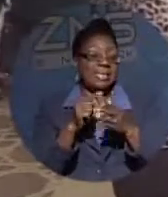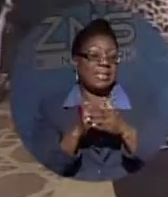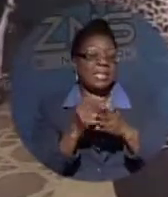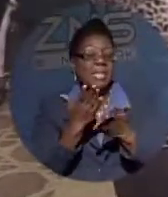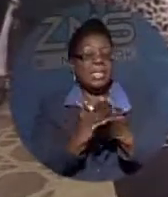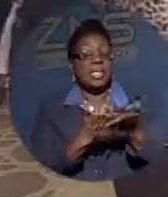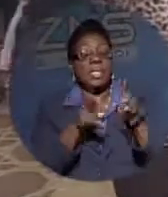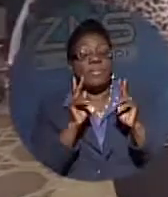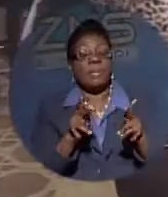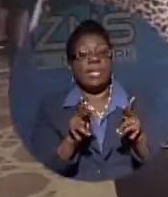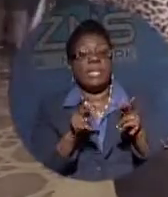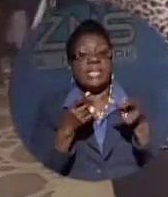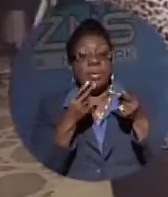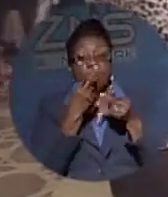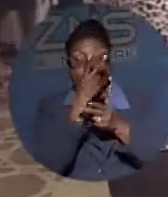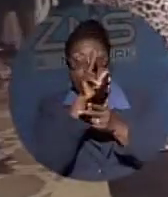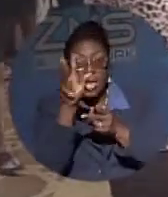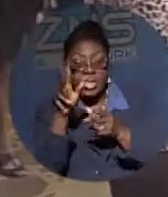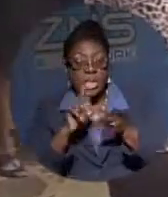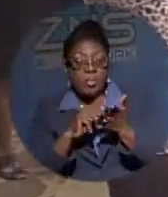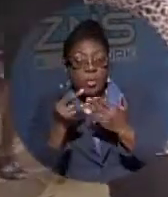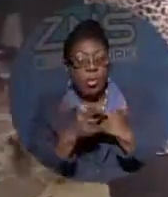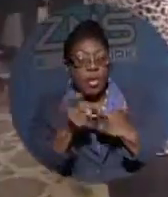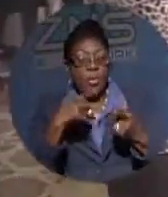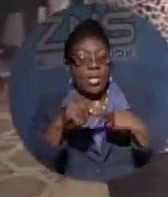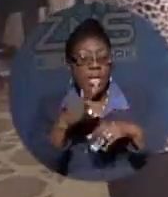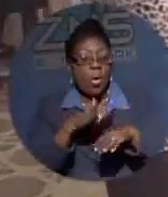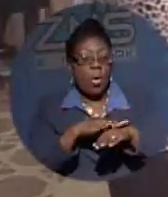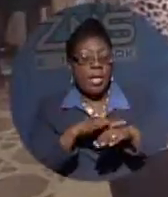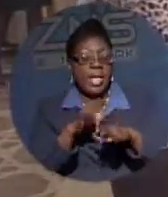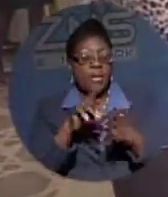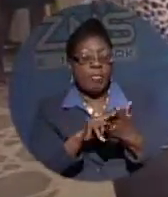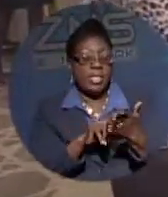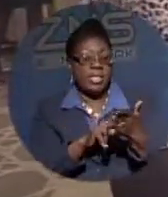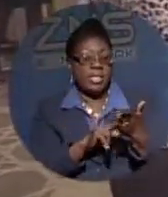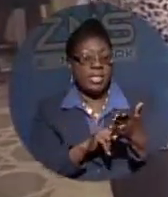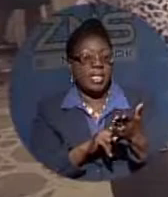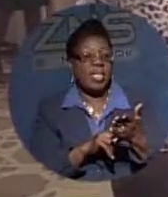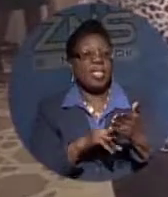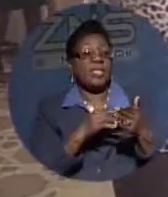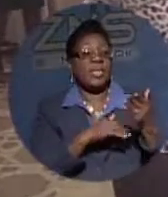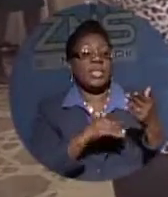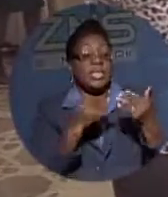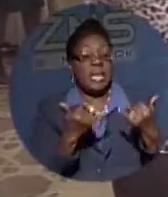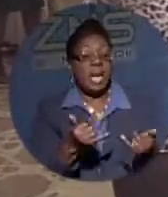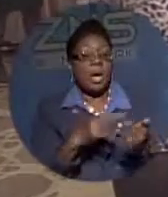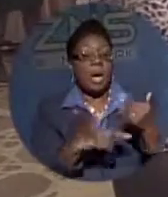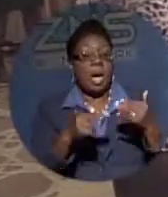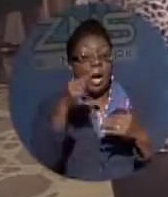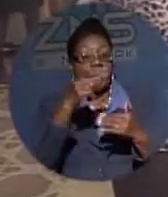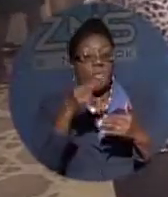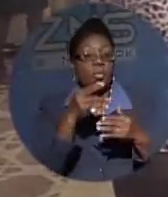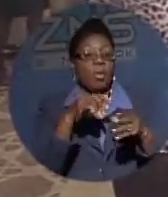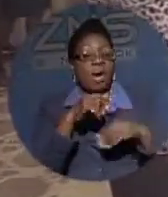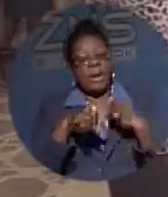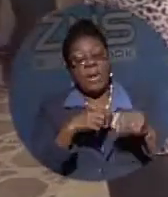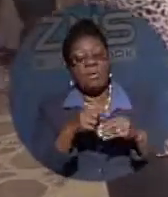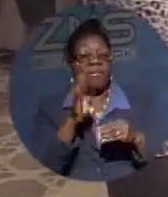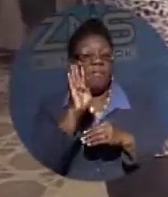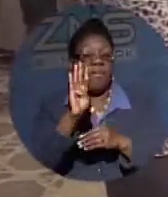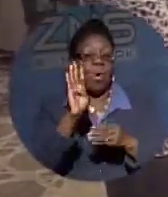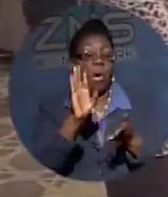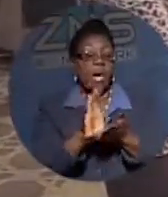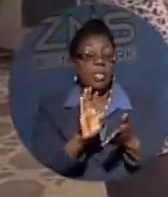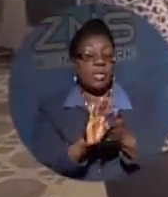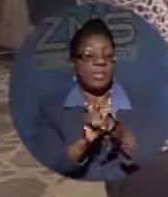people, whilst they were watching the program, went and registered. So we're almost up to about 400, and this does not include the paper forms that